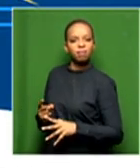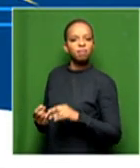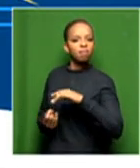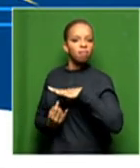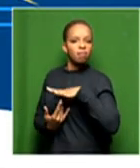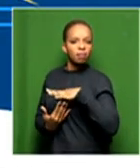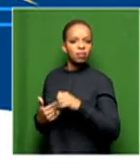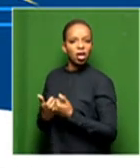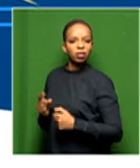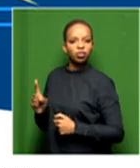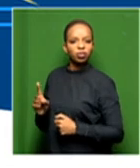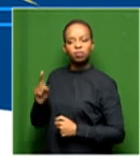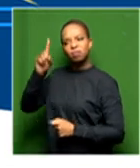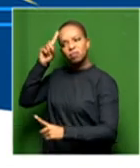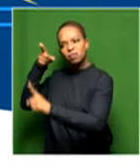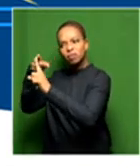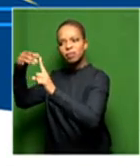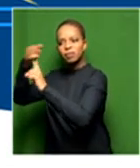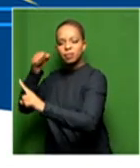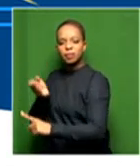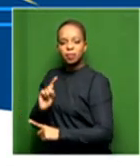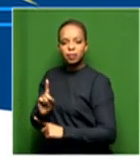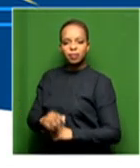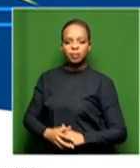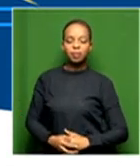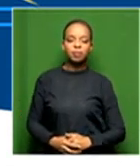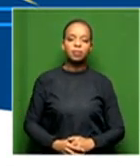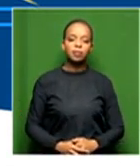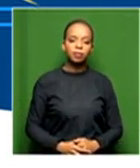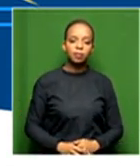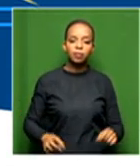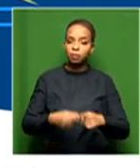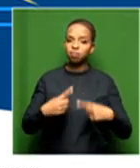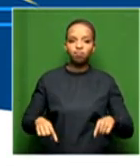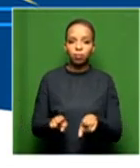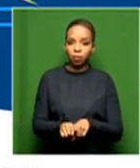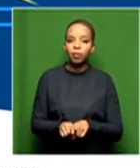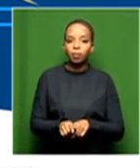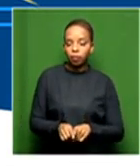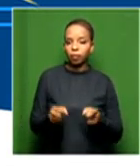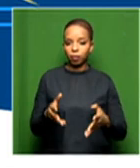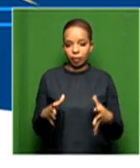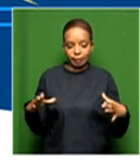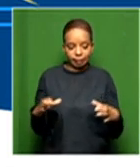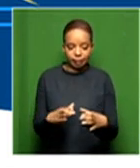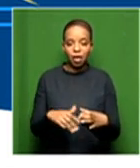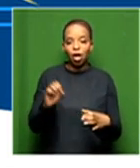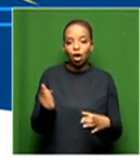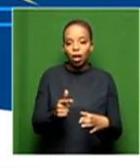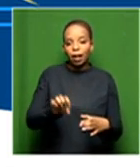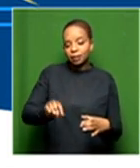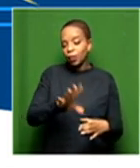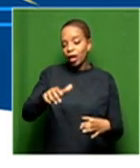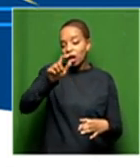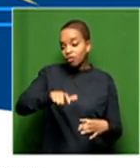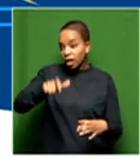to achieve? Well, we got together psychologists from all around South Africa to put together support mechanisms